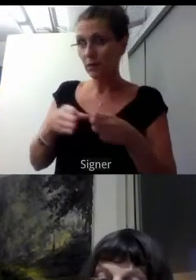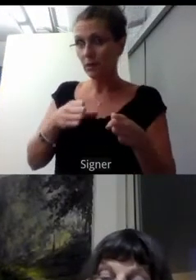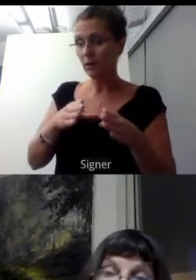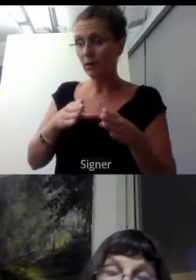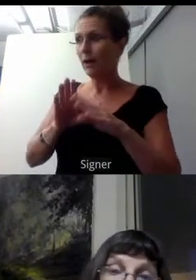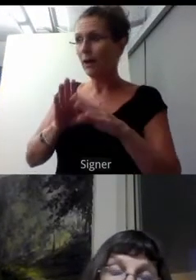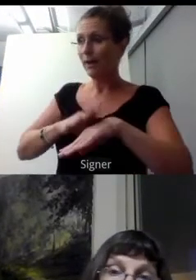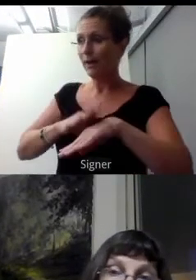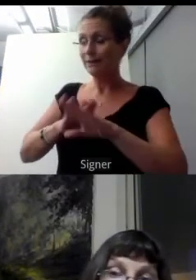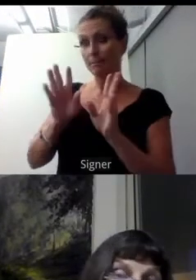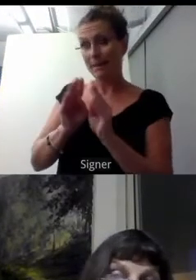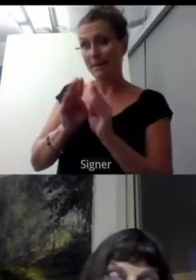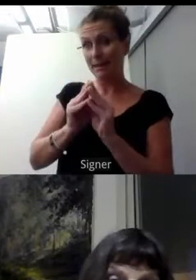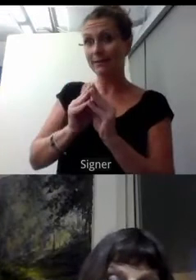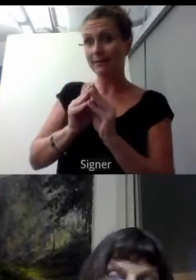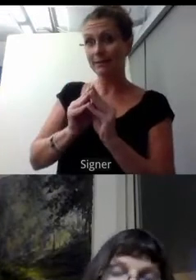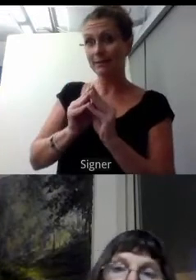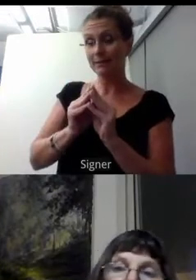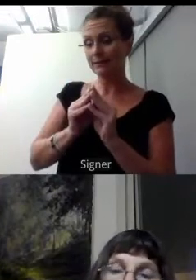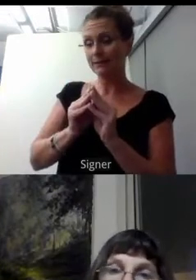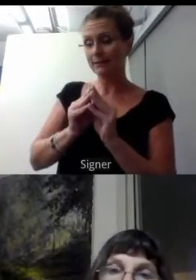or services